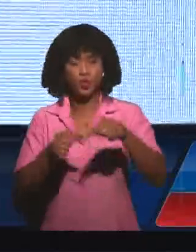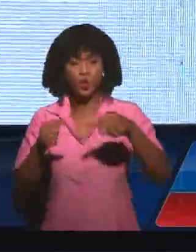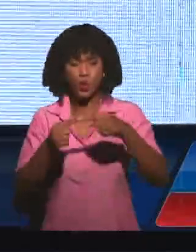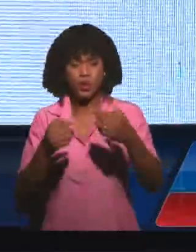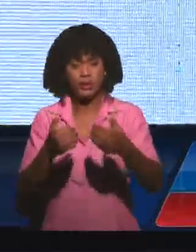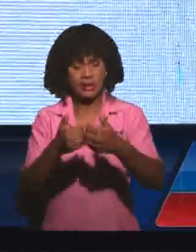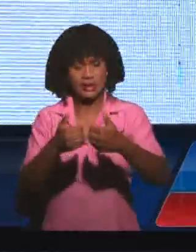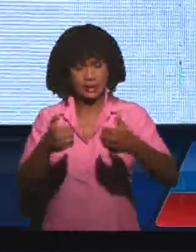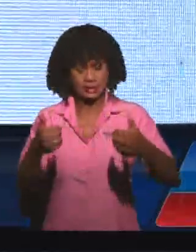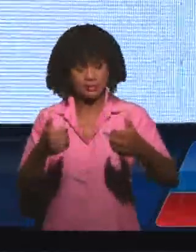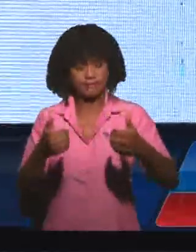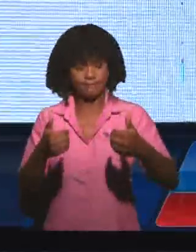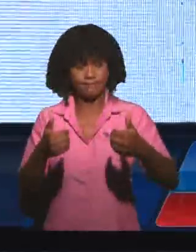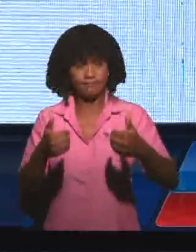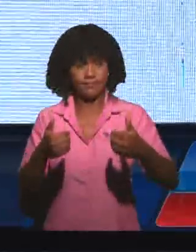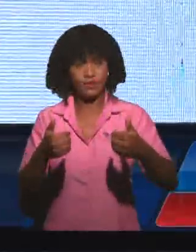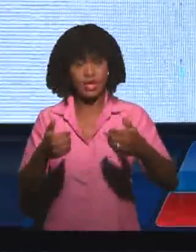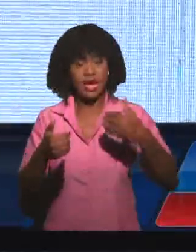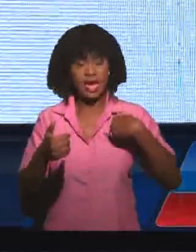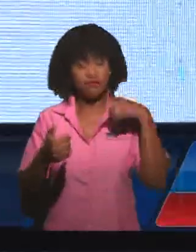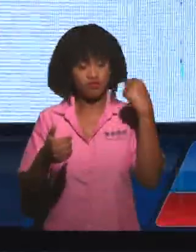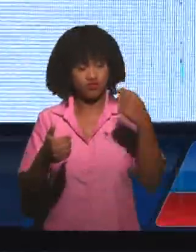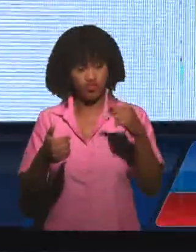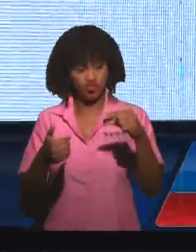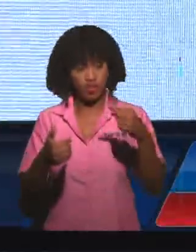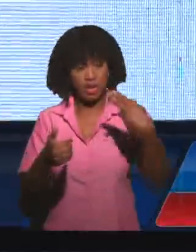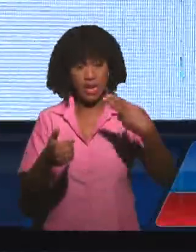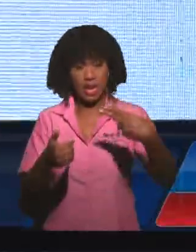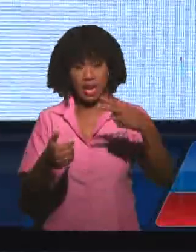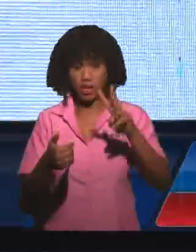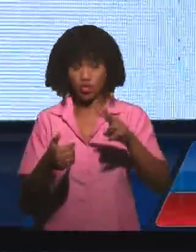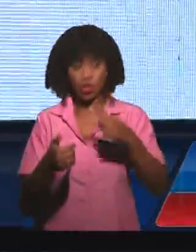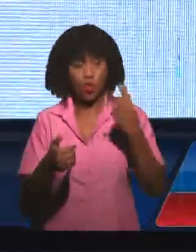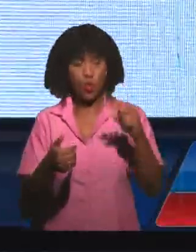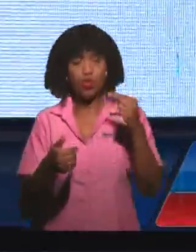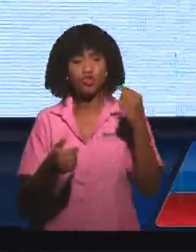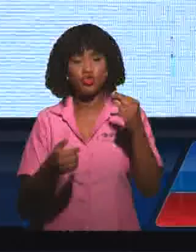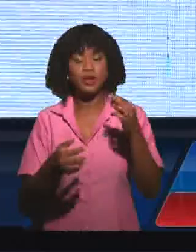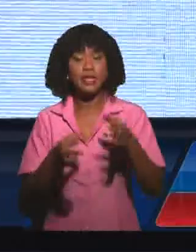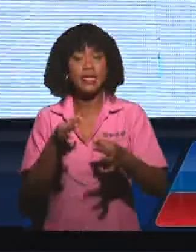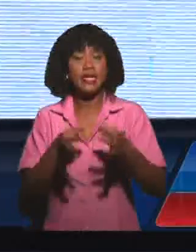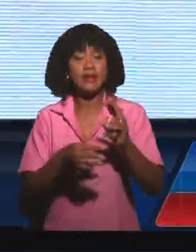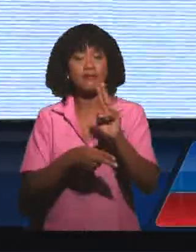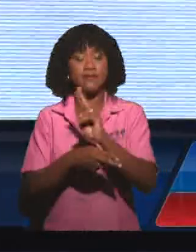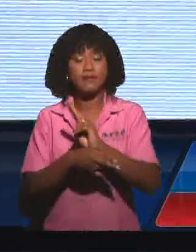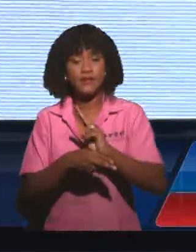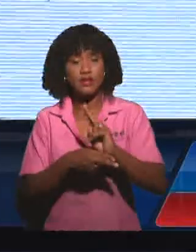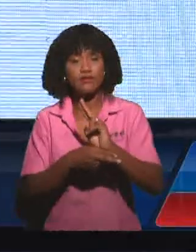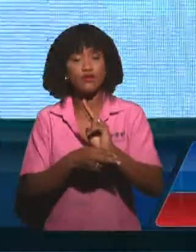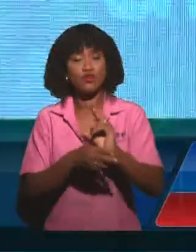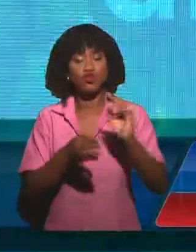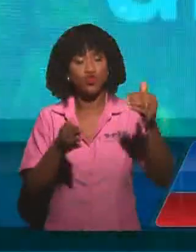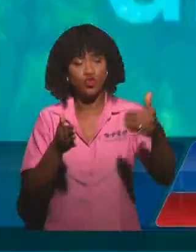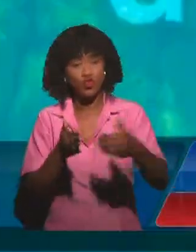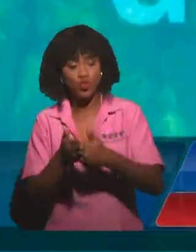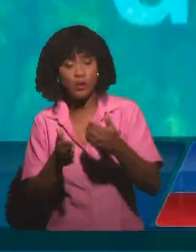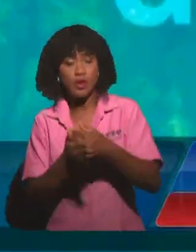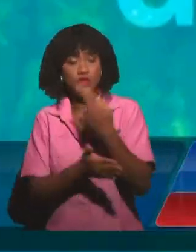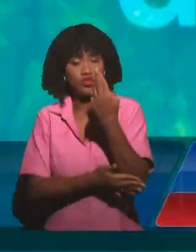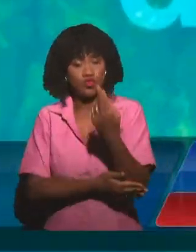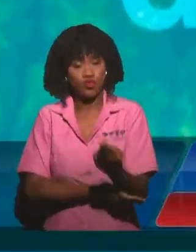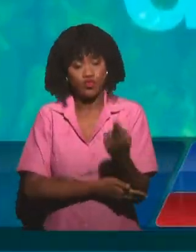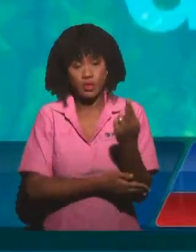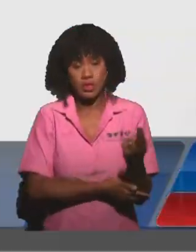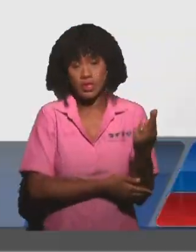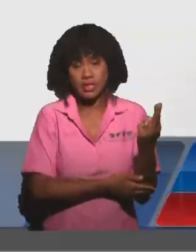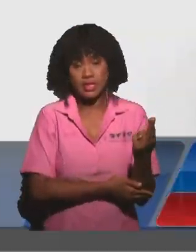our water, we can produce green hydrogen, but it will only be green if we use renewable sources. There are